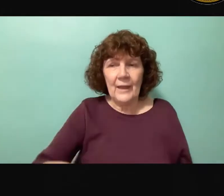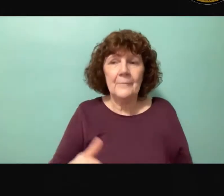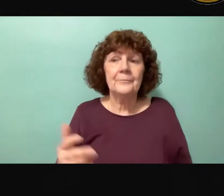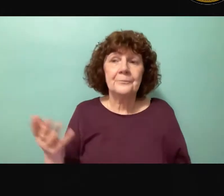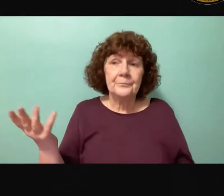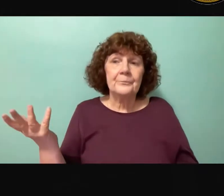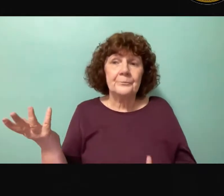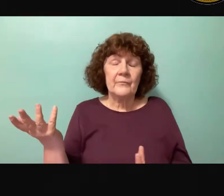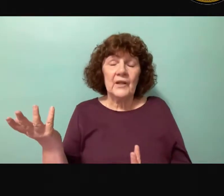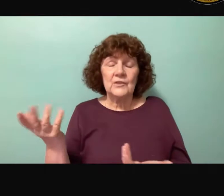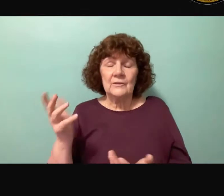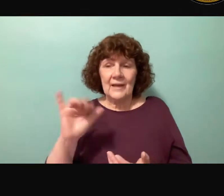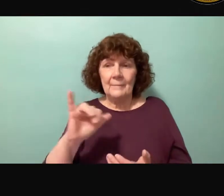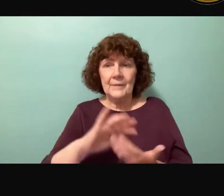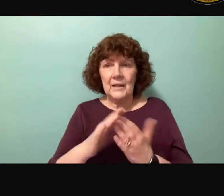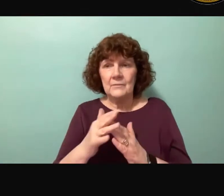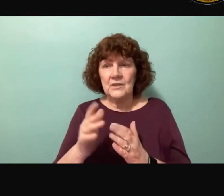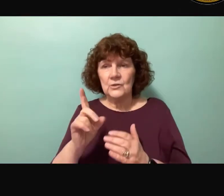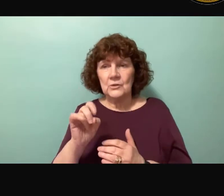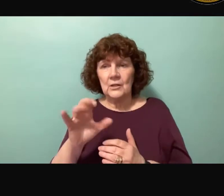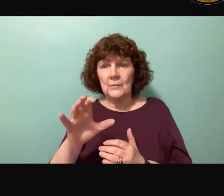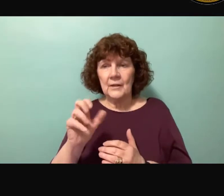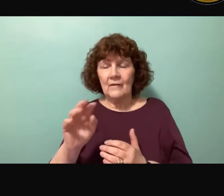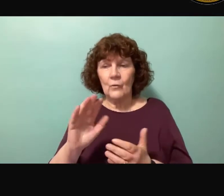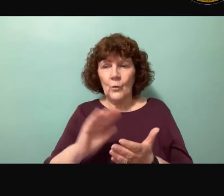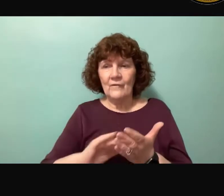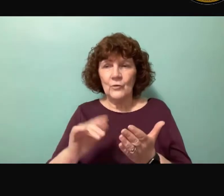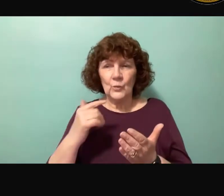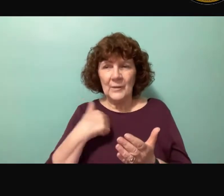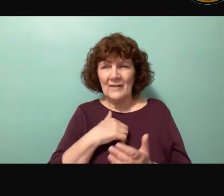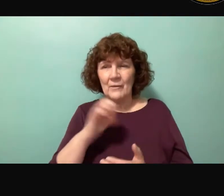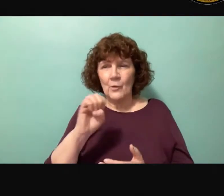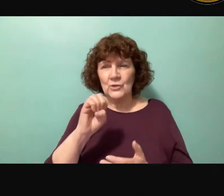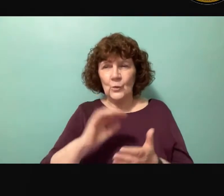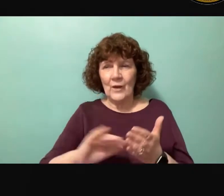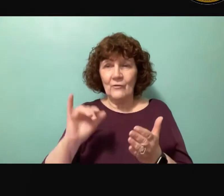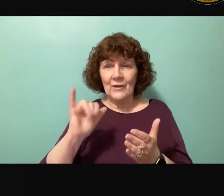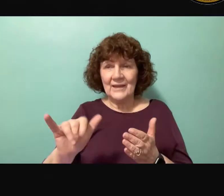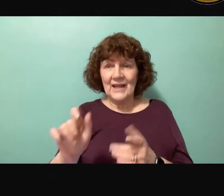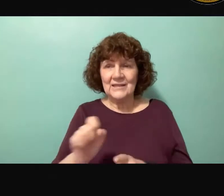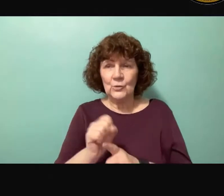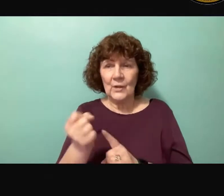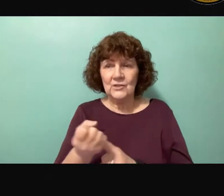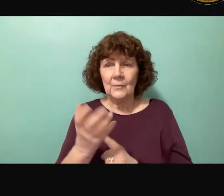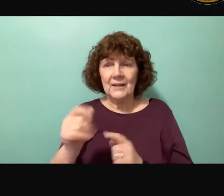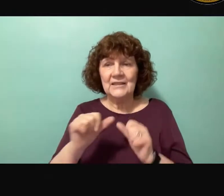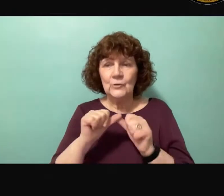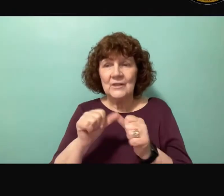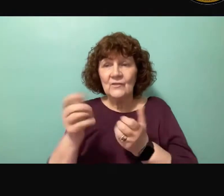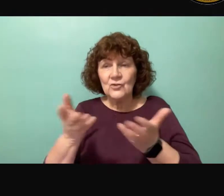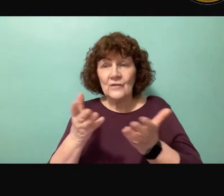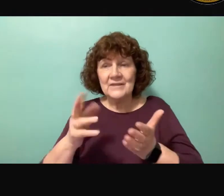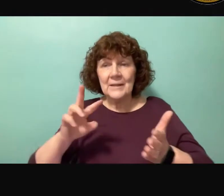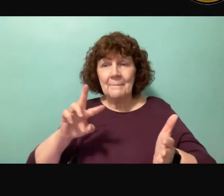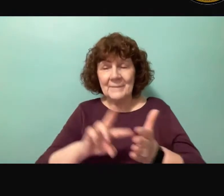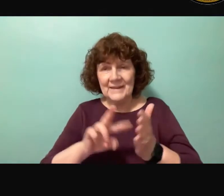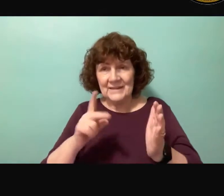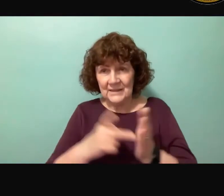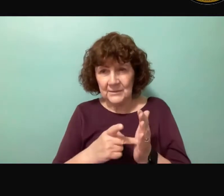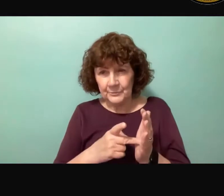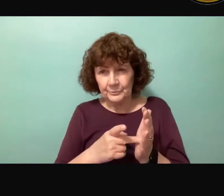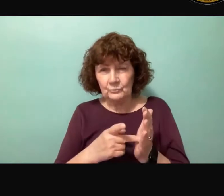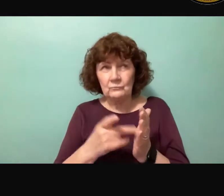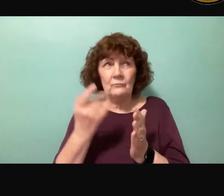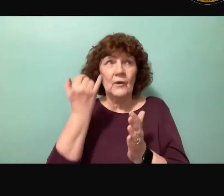waiver at that point. So there would be an emergency waiver in that instance, but continuation of services, meaning, for